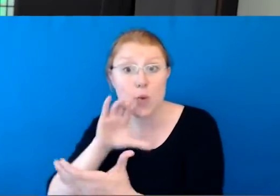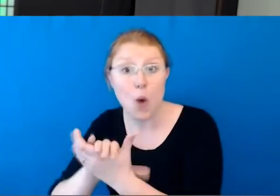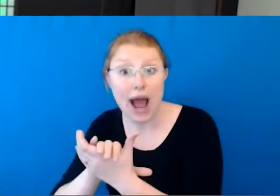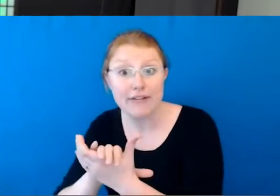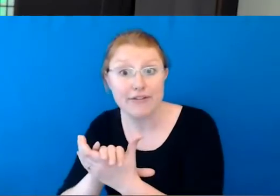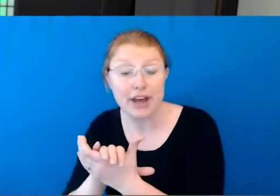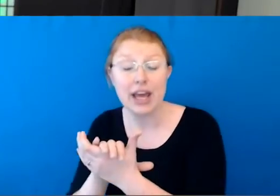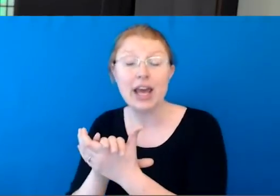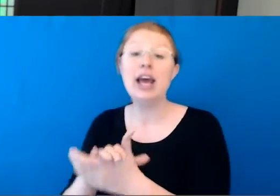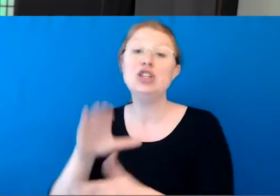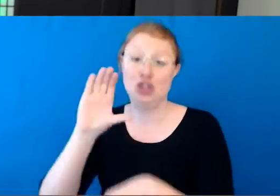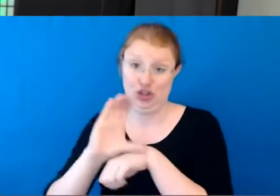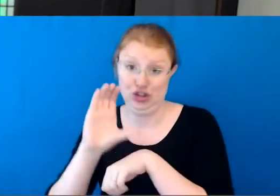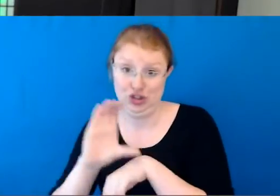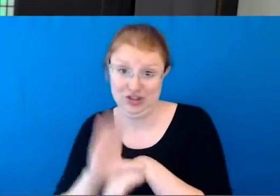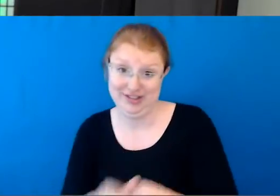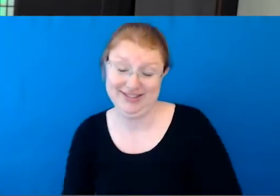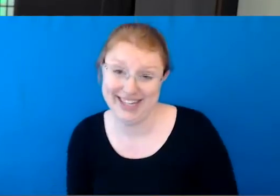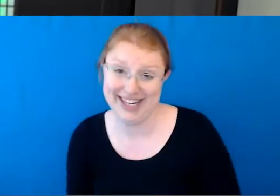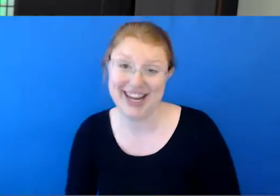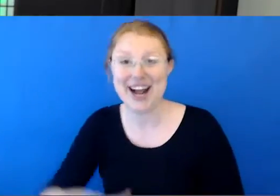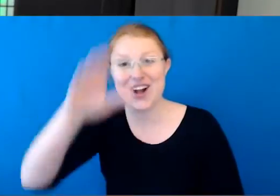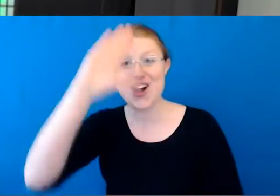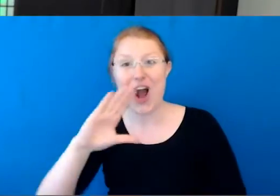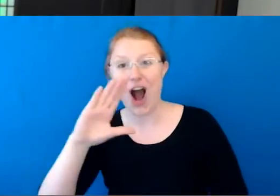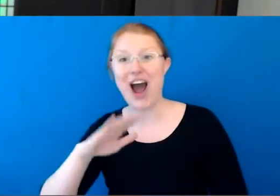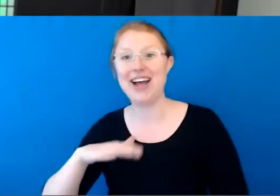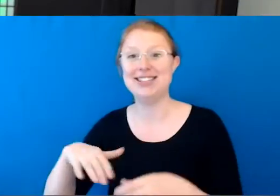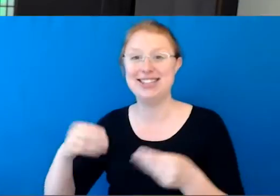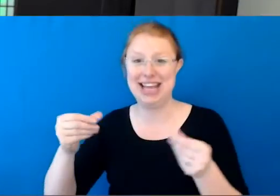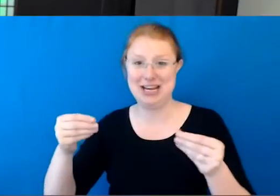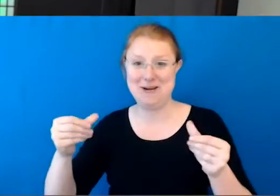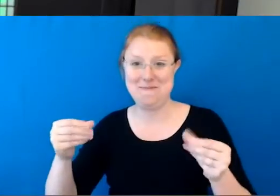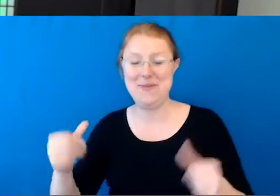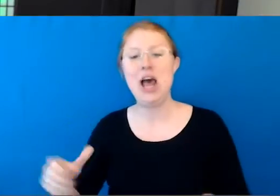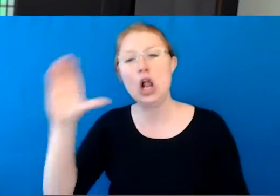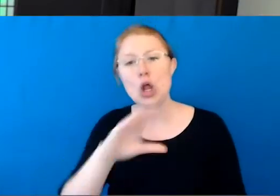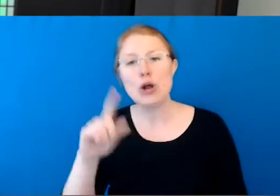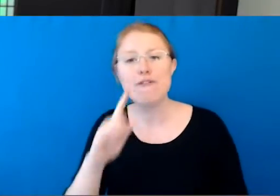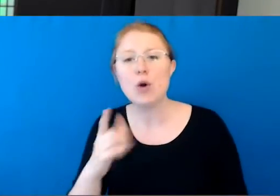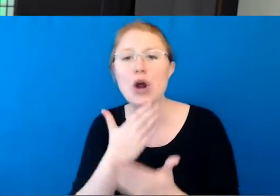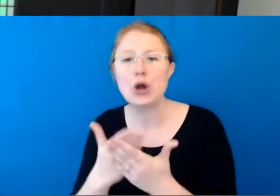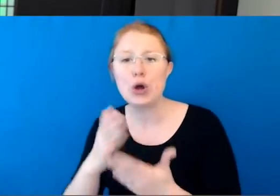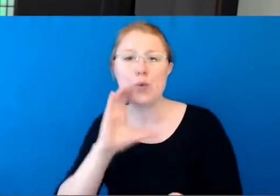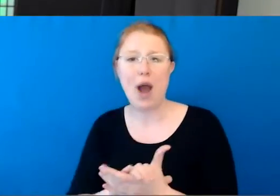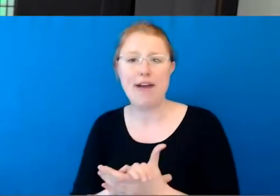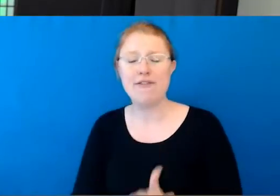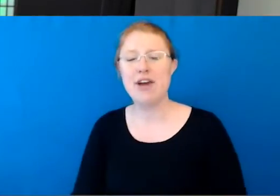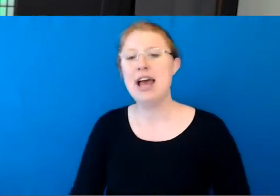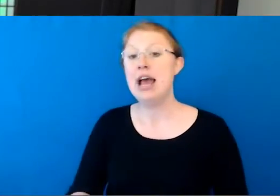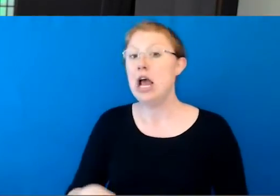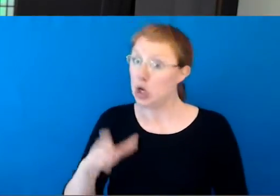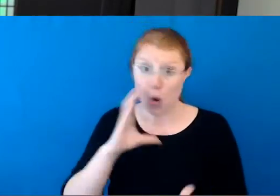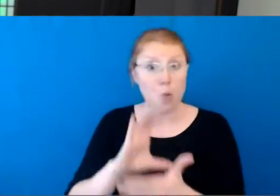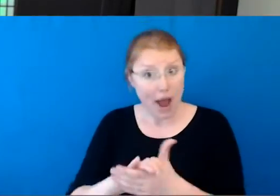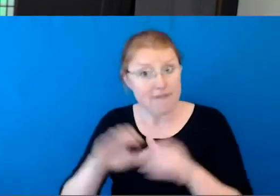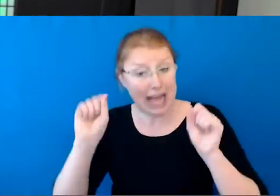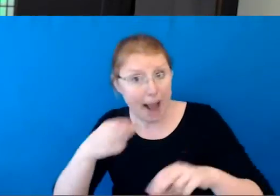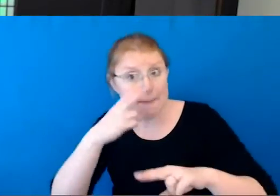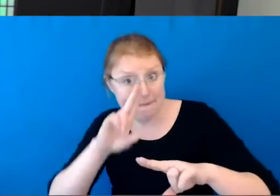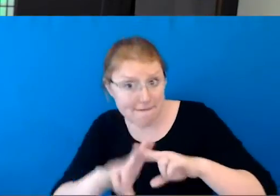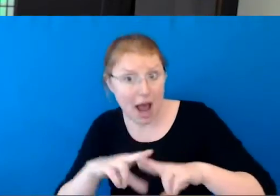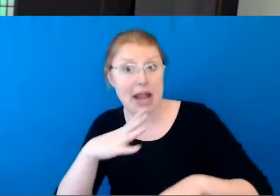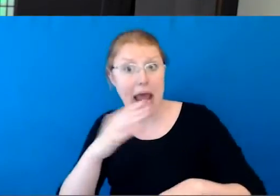can find is the one who is virtuous. Doesn't mean that she can't be good looking, that she can't be fun and all